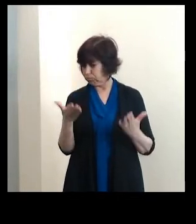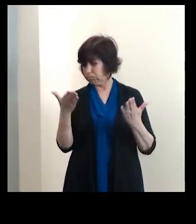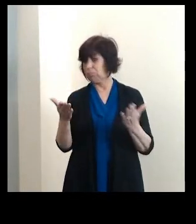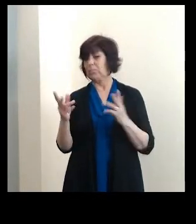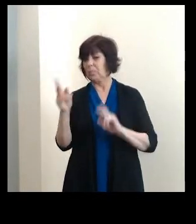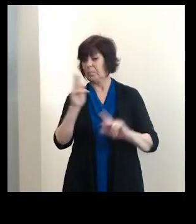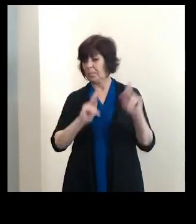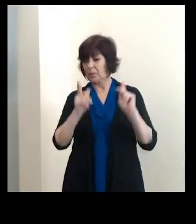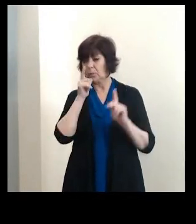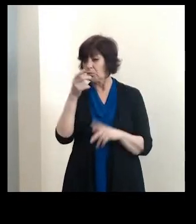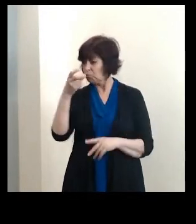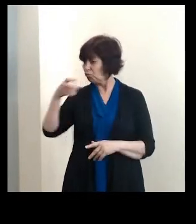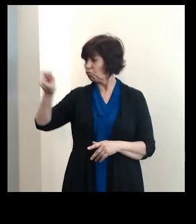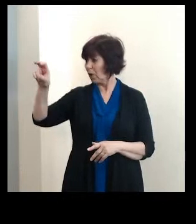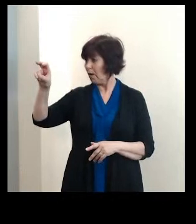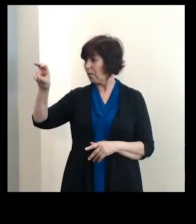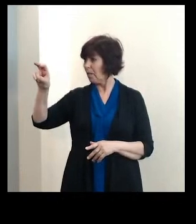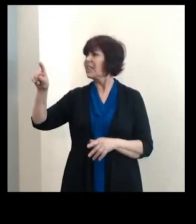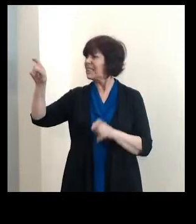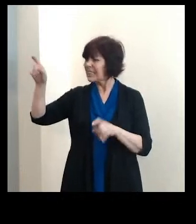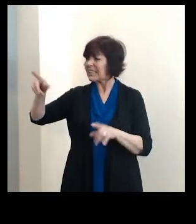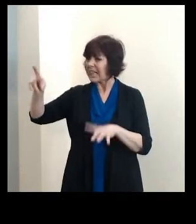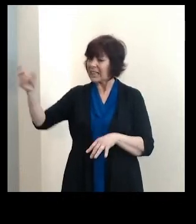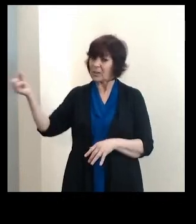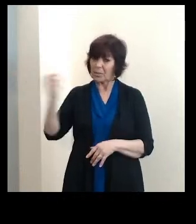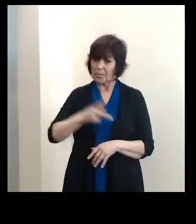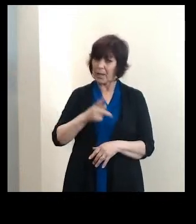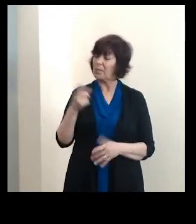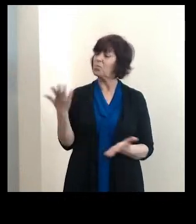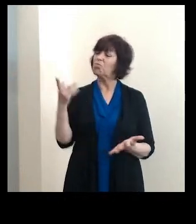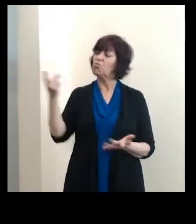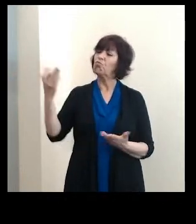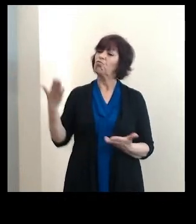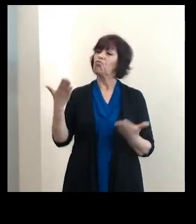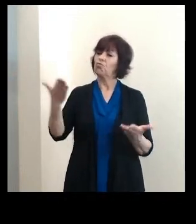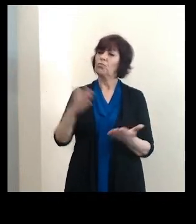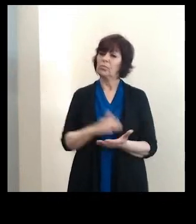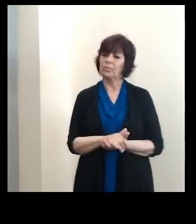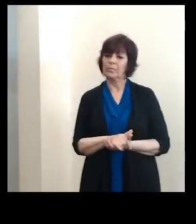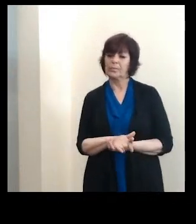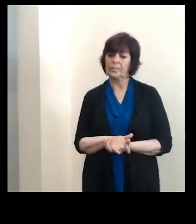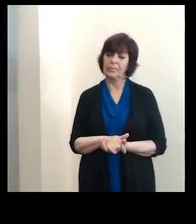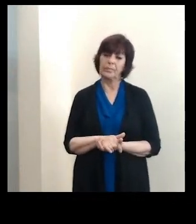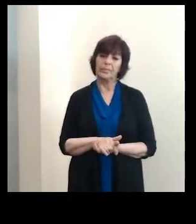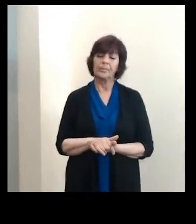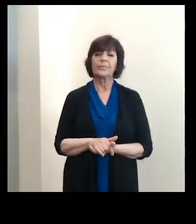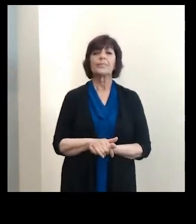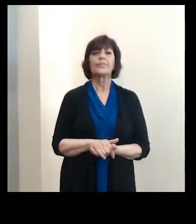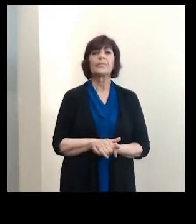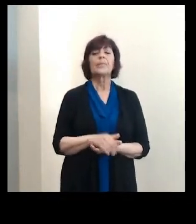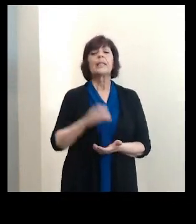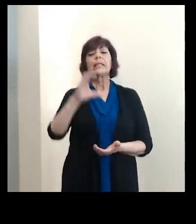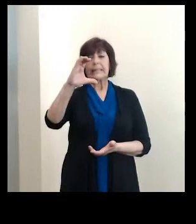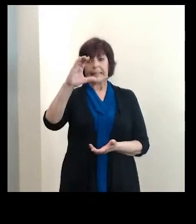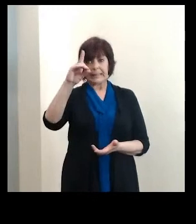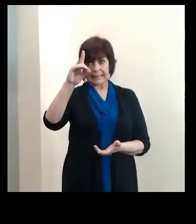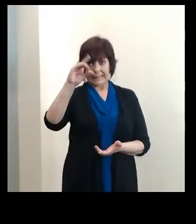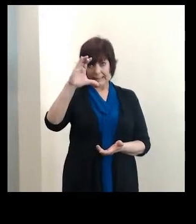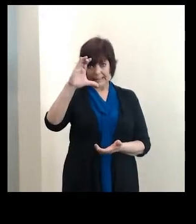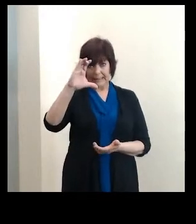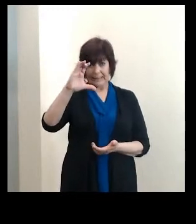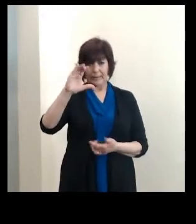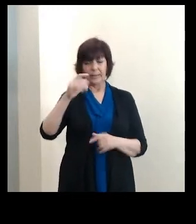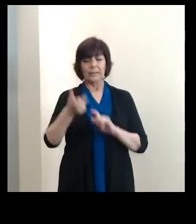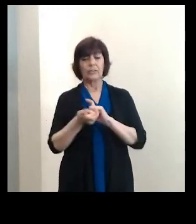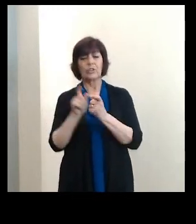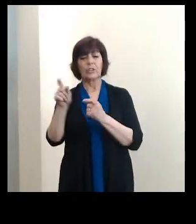people who are traveling to get tested as they return home this weekend? Well, the CDC changed its rules with regards to